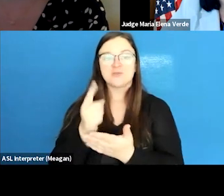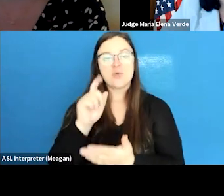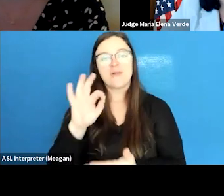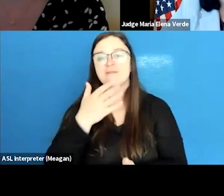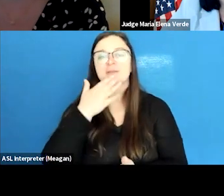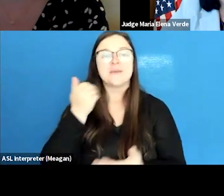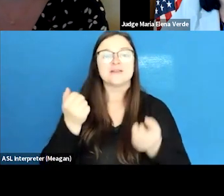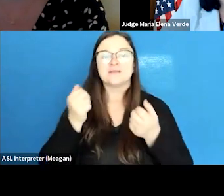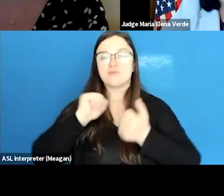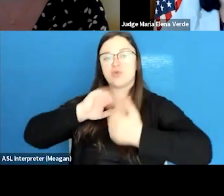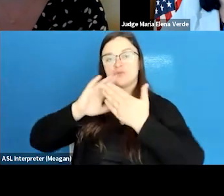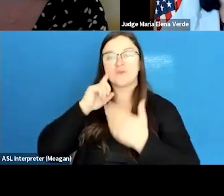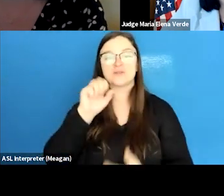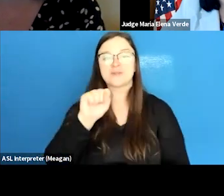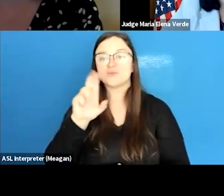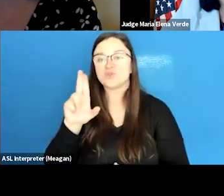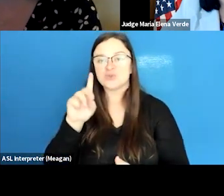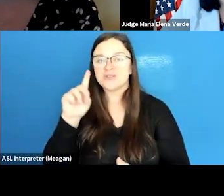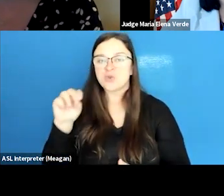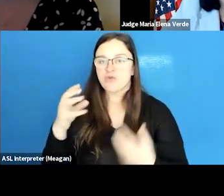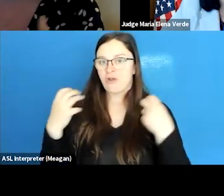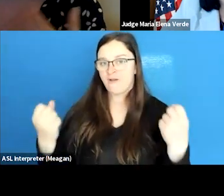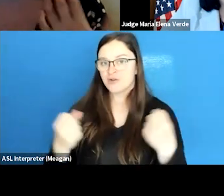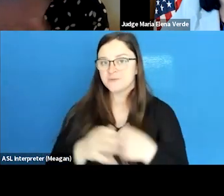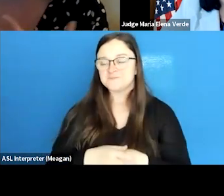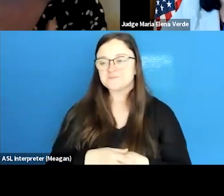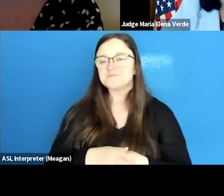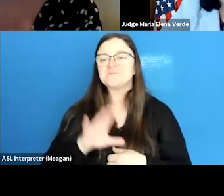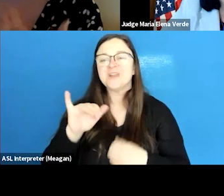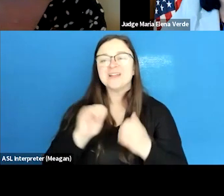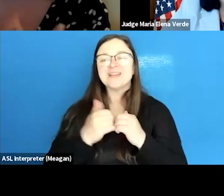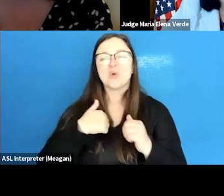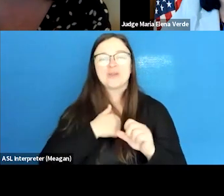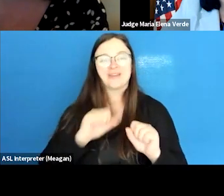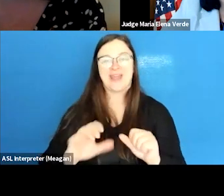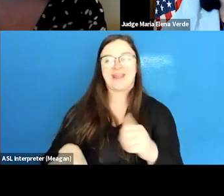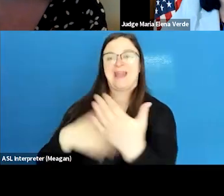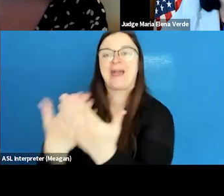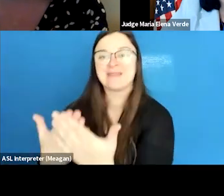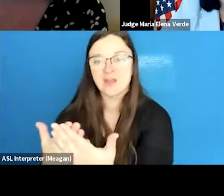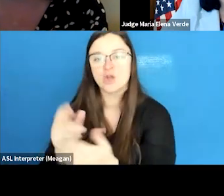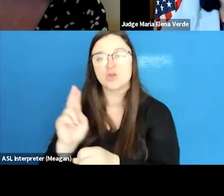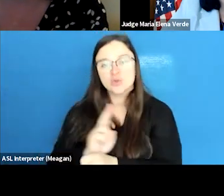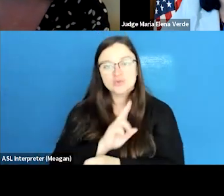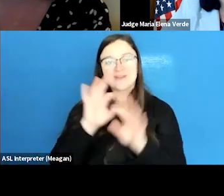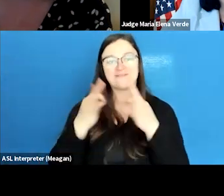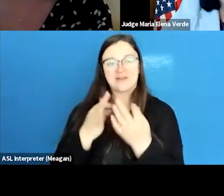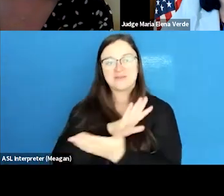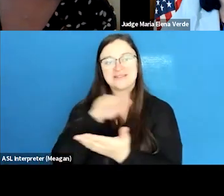substance use disorder recovery. So that's kind of a way that we can get there, is using those family-centered therapy